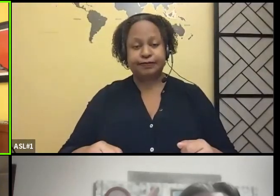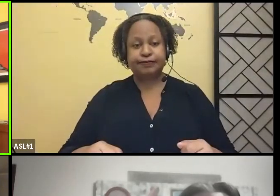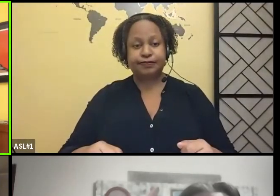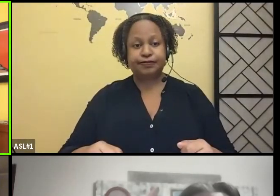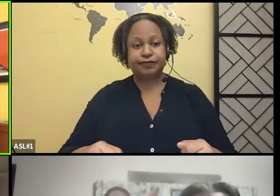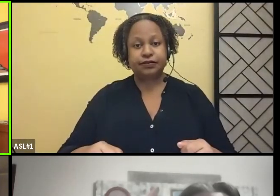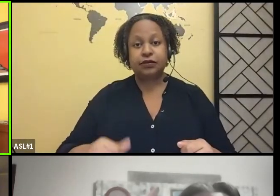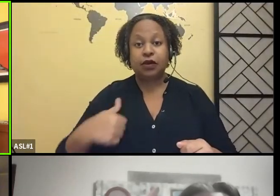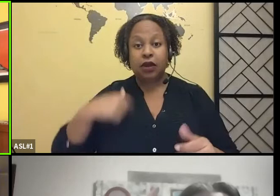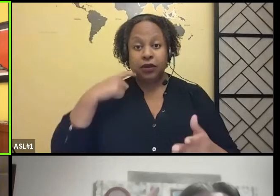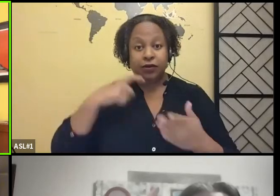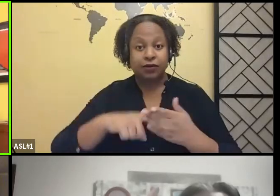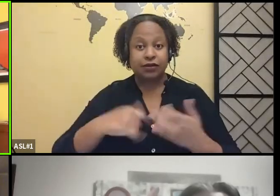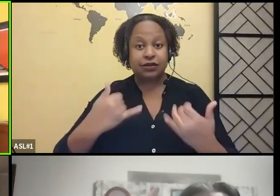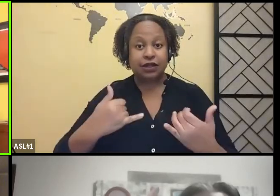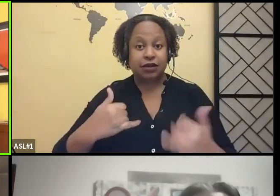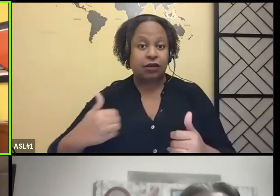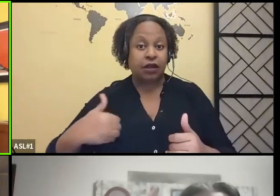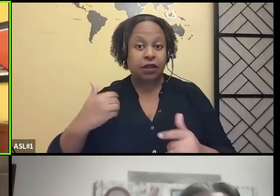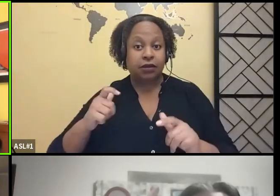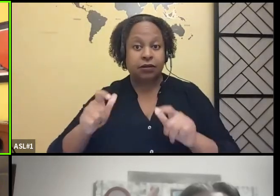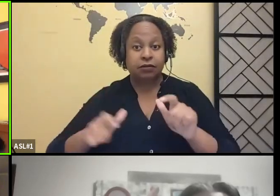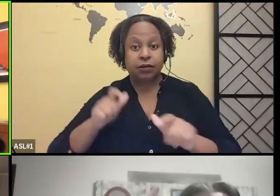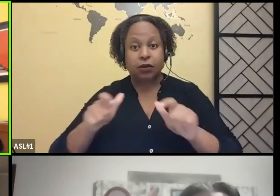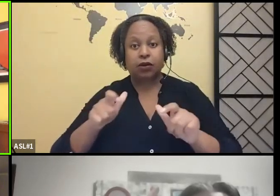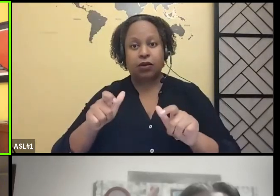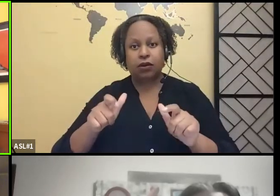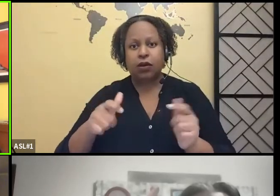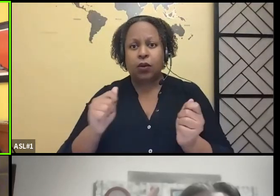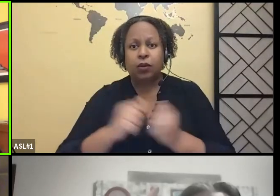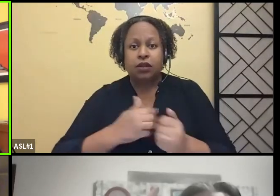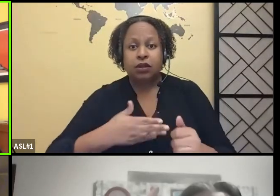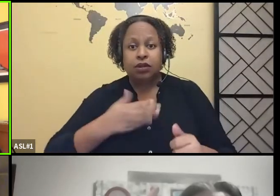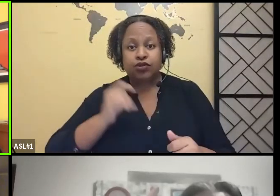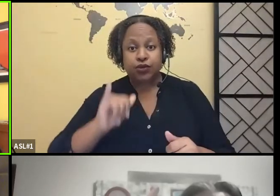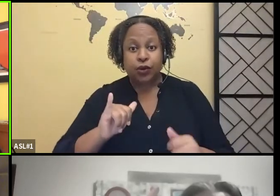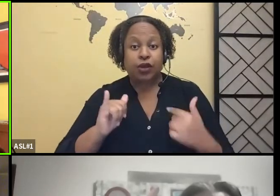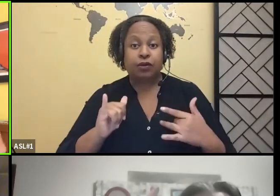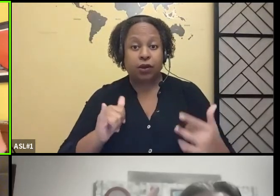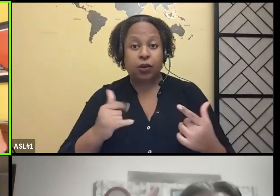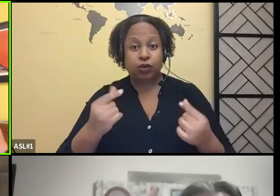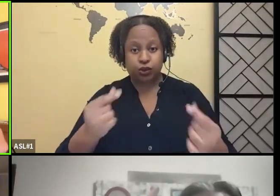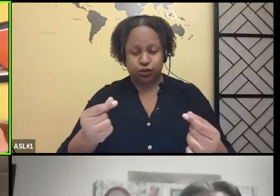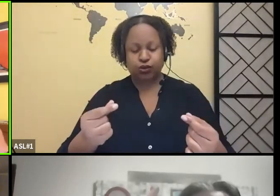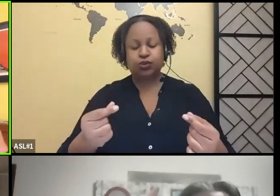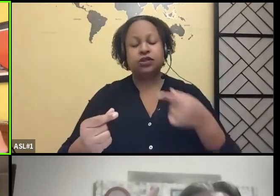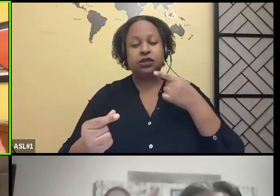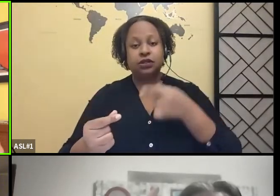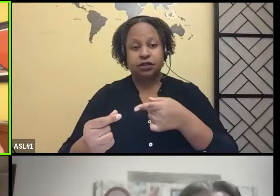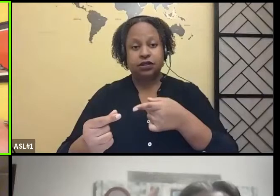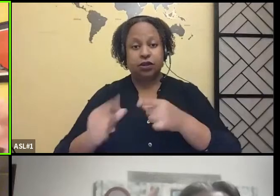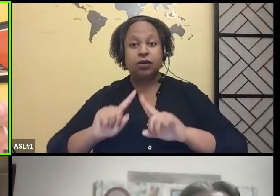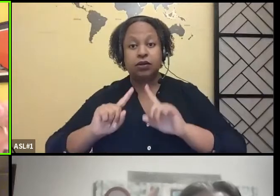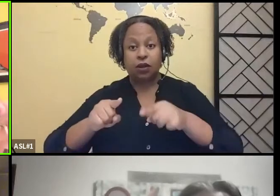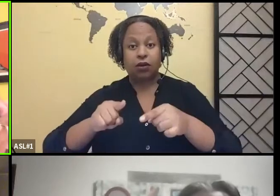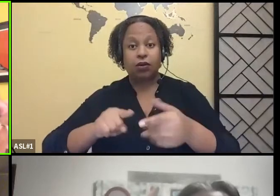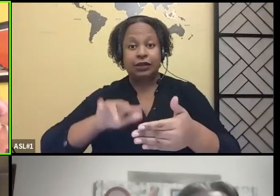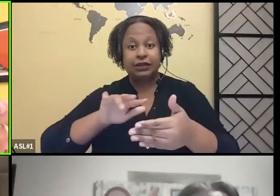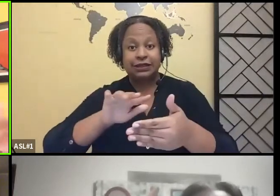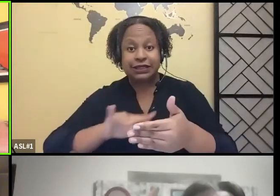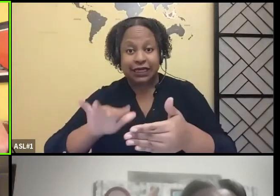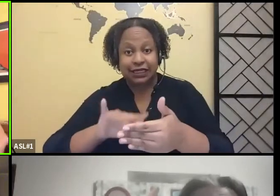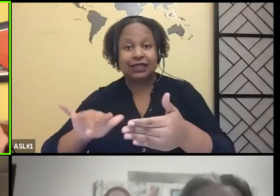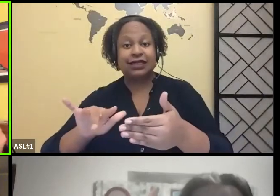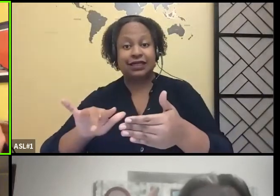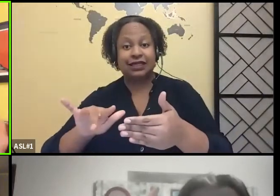young people are combining study with their activism.